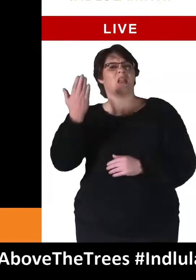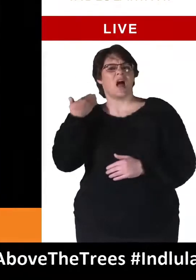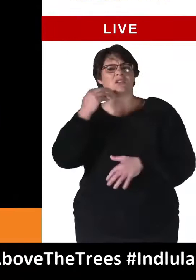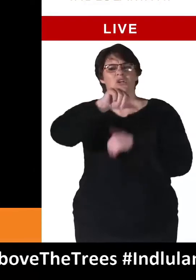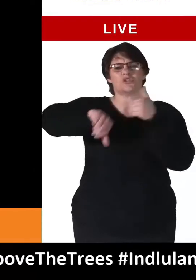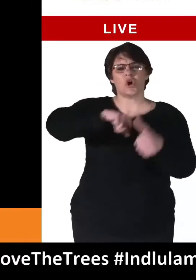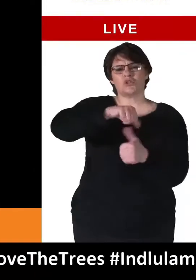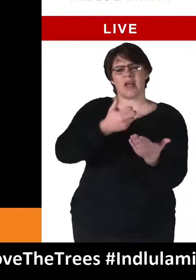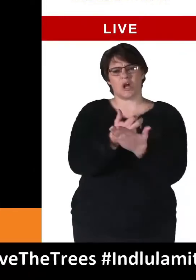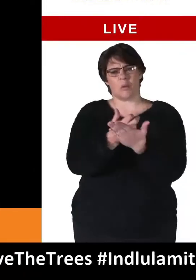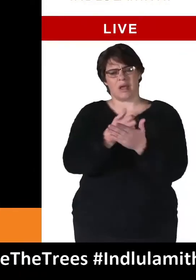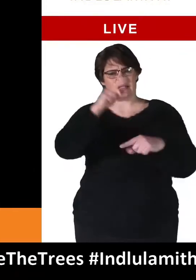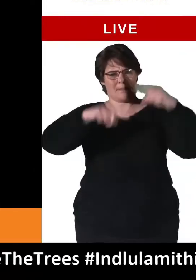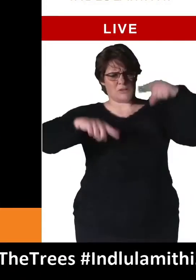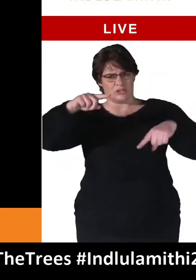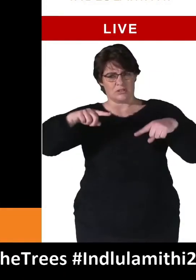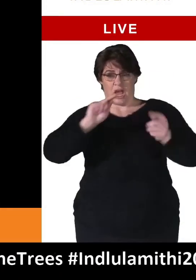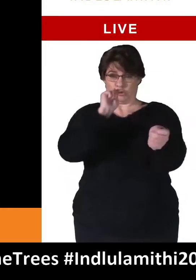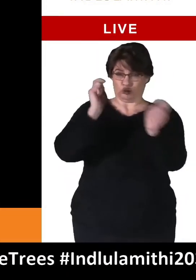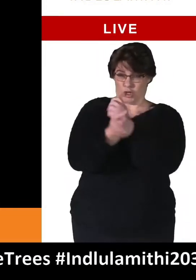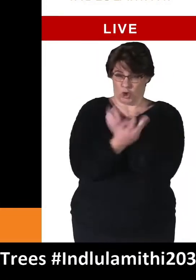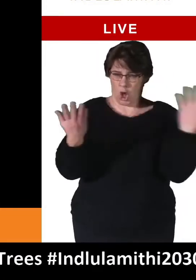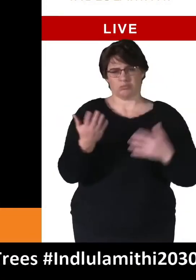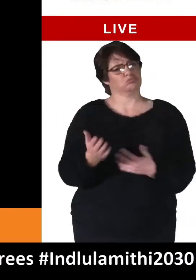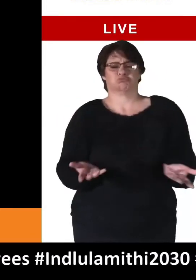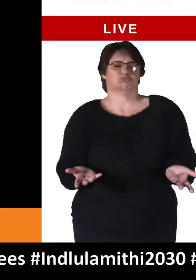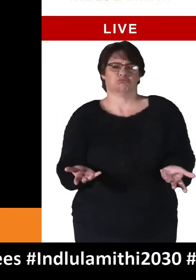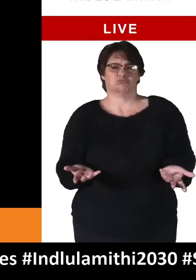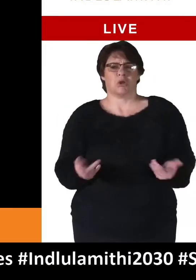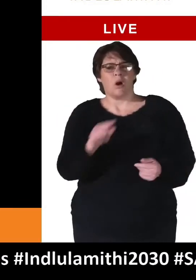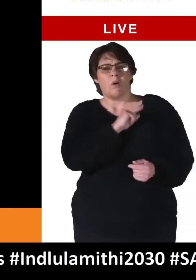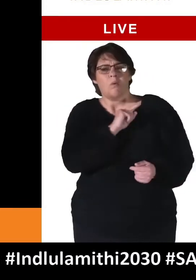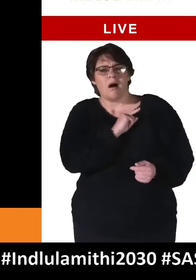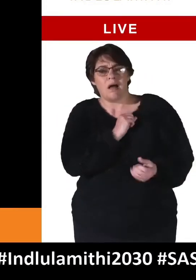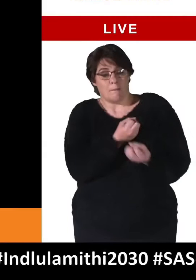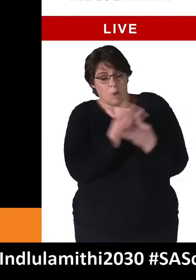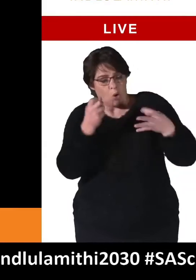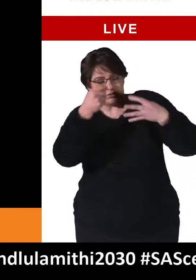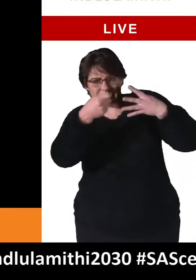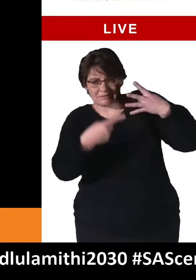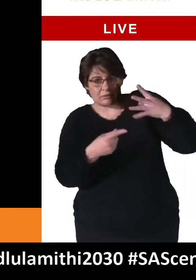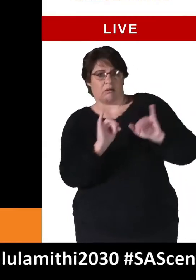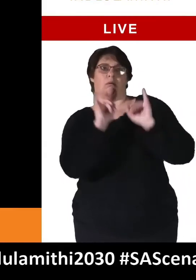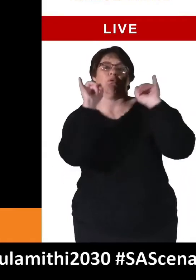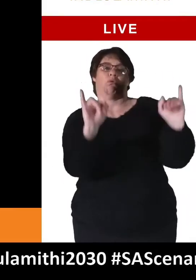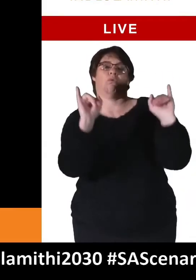socioeconomic dimension, there's really not been much change. That's largely because most of the indicators were already so bad that we couldn't downgrade